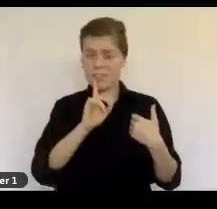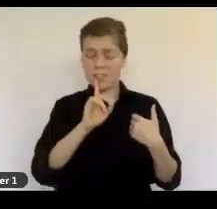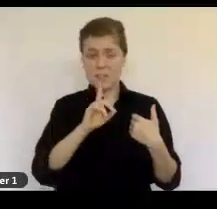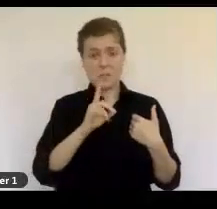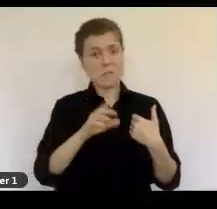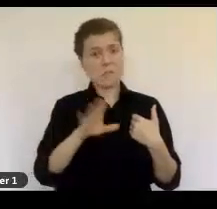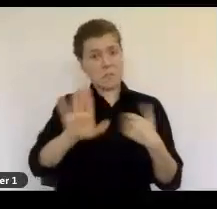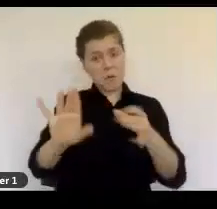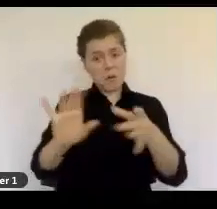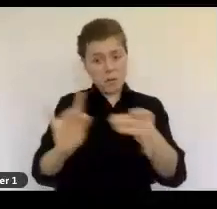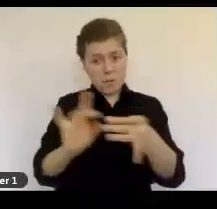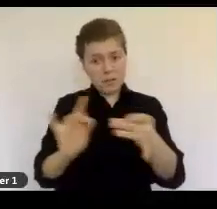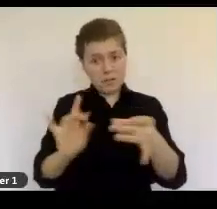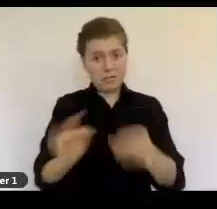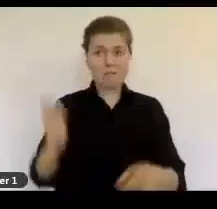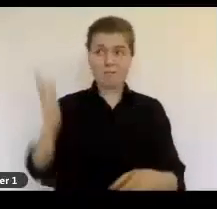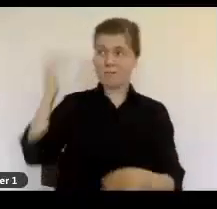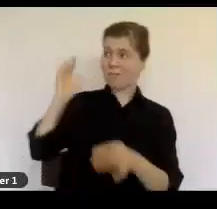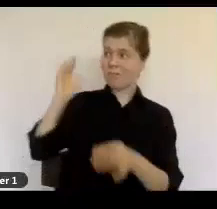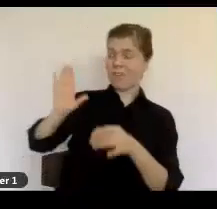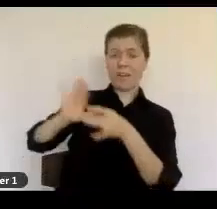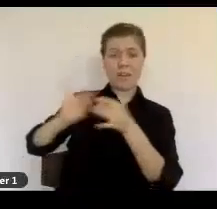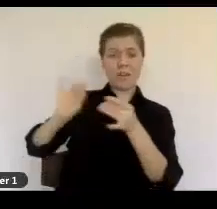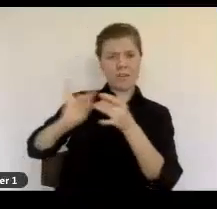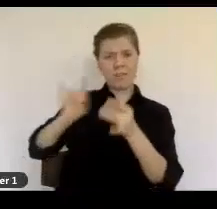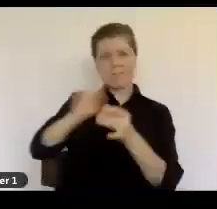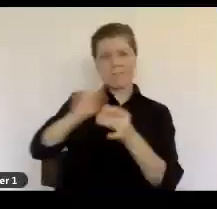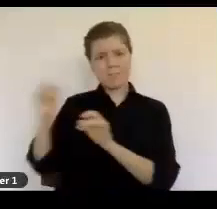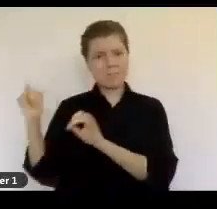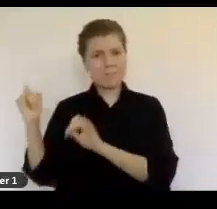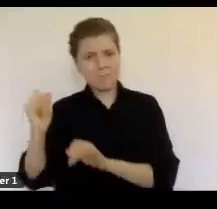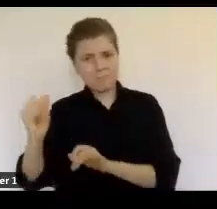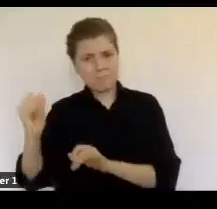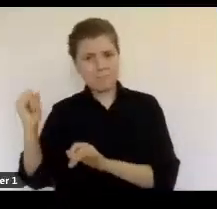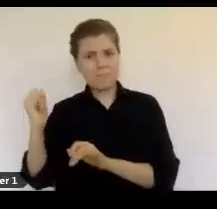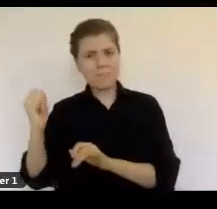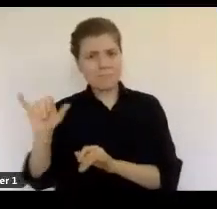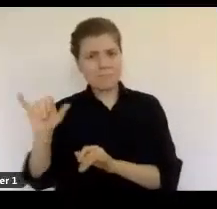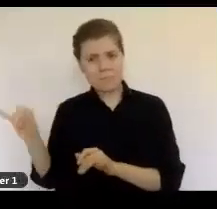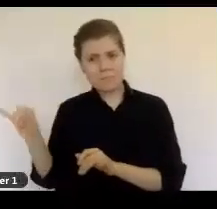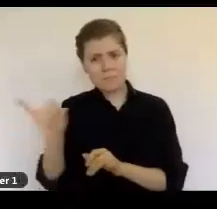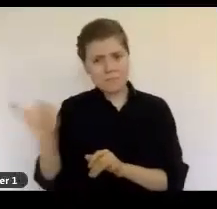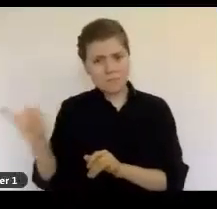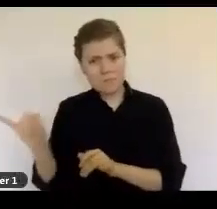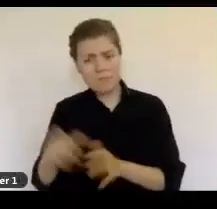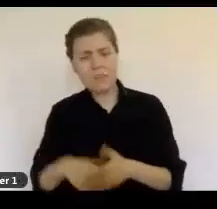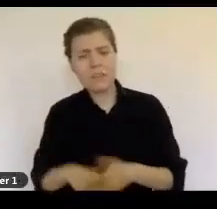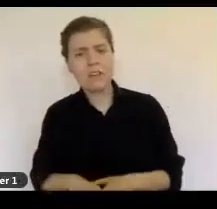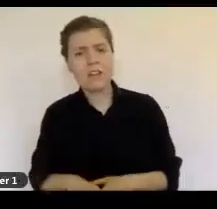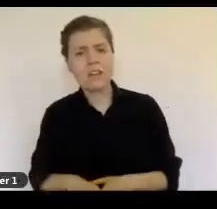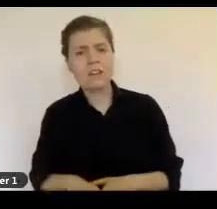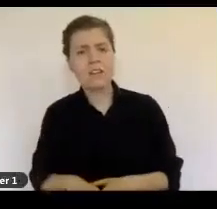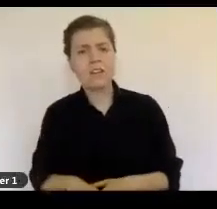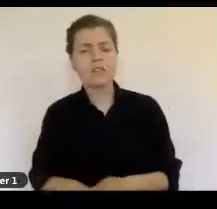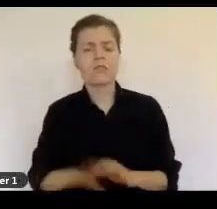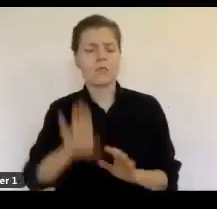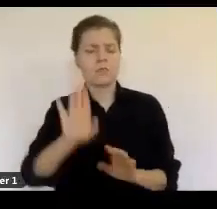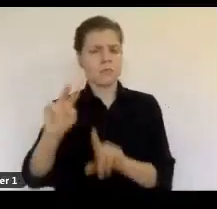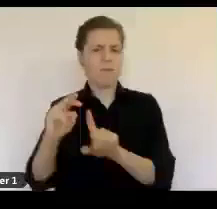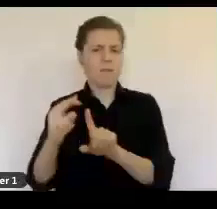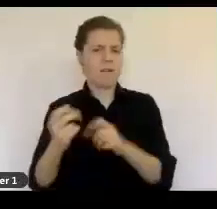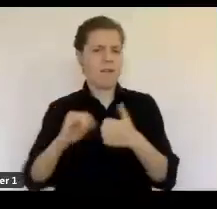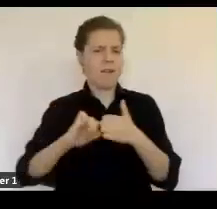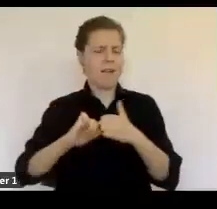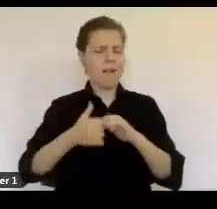So after SARS happened, there were lots of reports out here saying exactly a lot of what you're saying today, but we